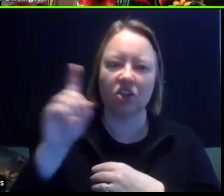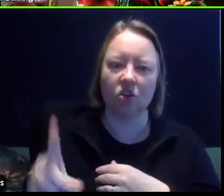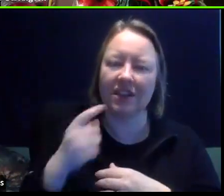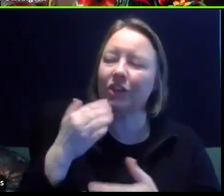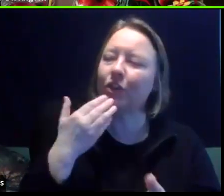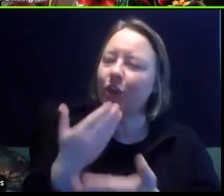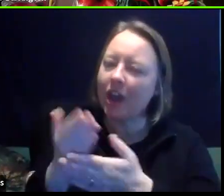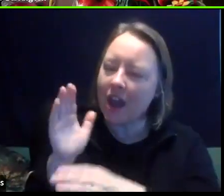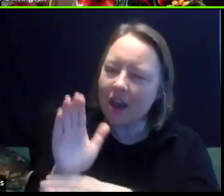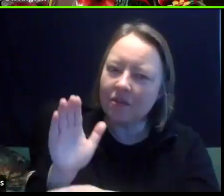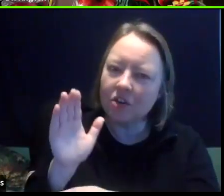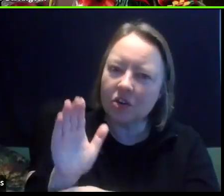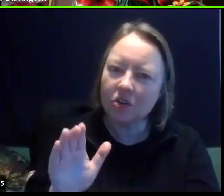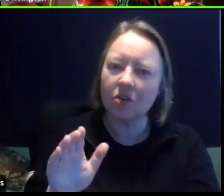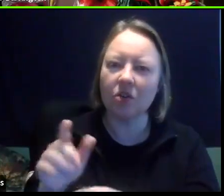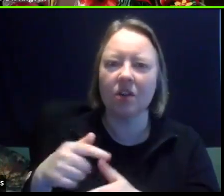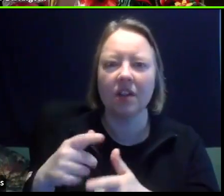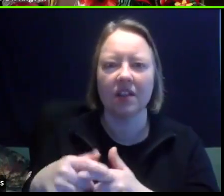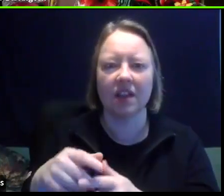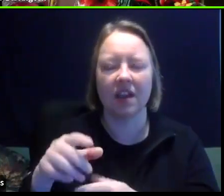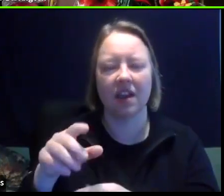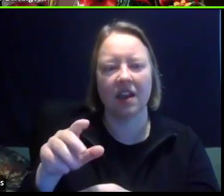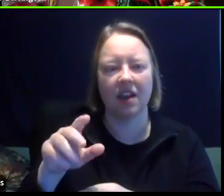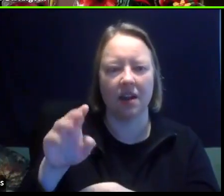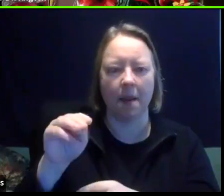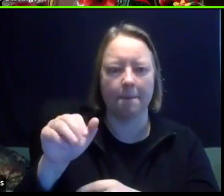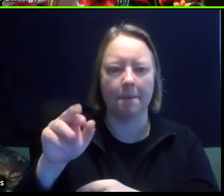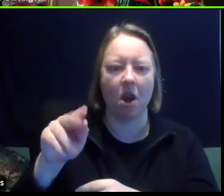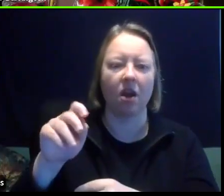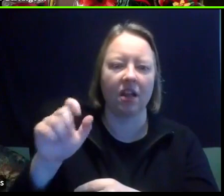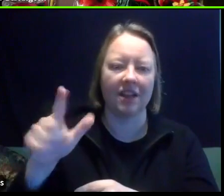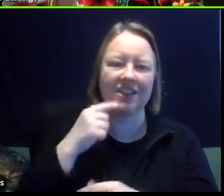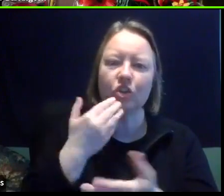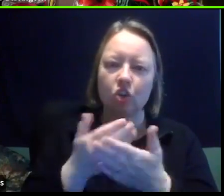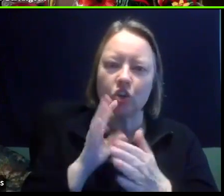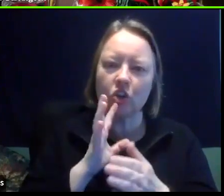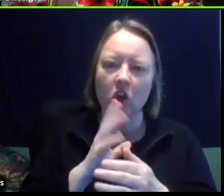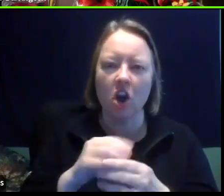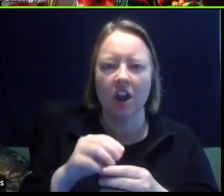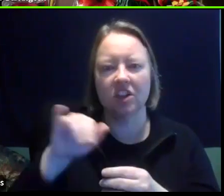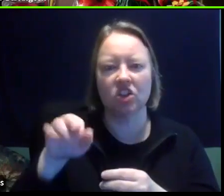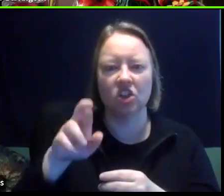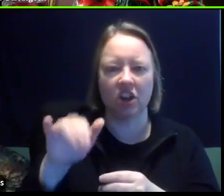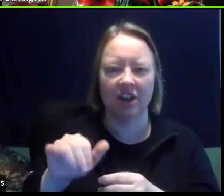afternoon. Jenny Markle says, this is a good talk. Jerry Stevens says, hello.